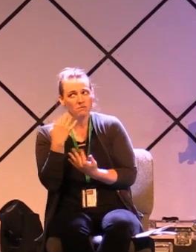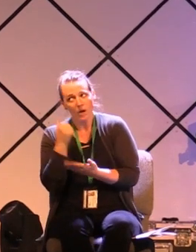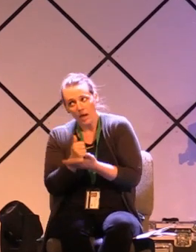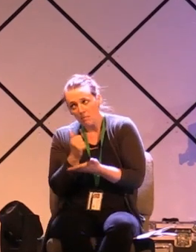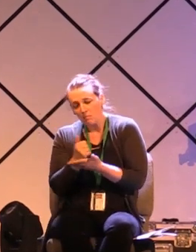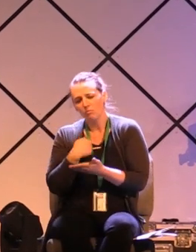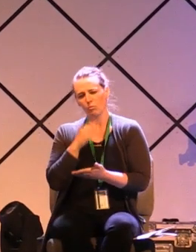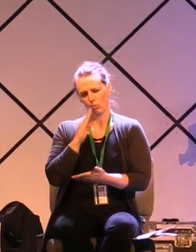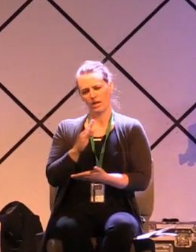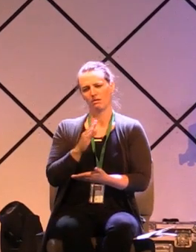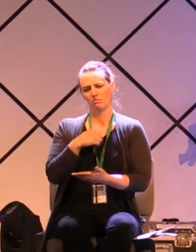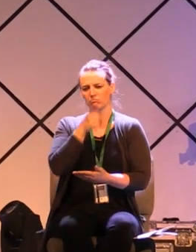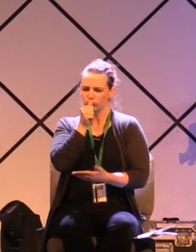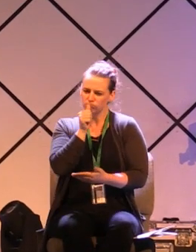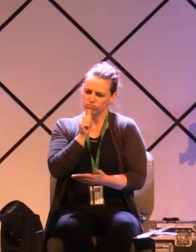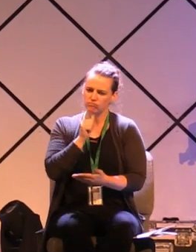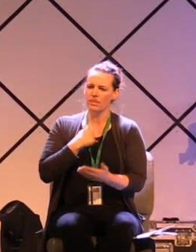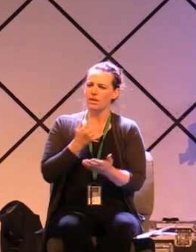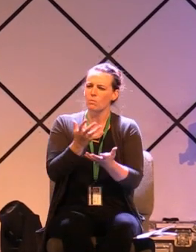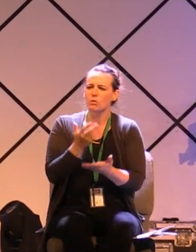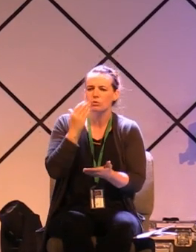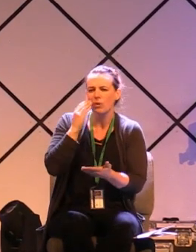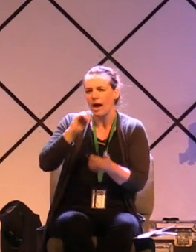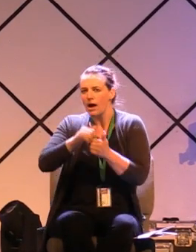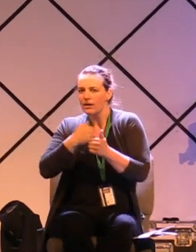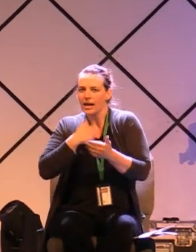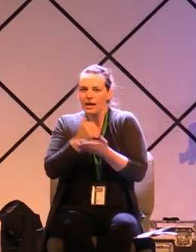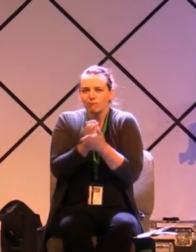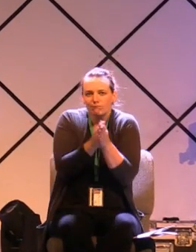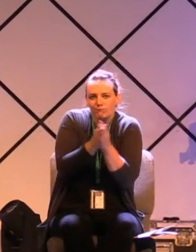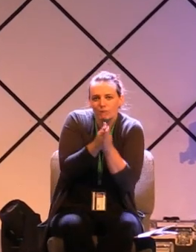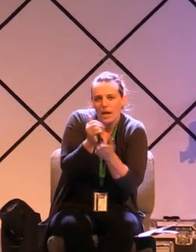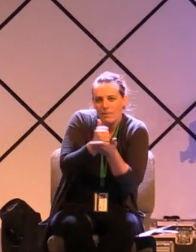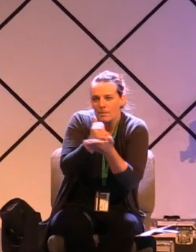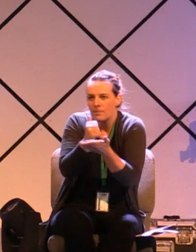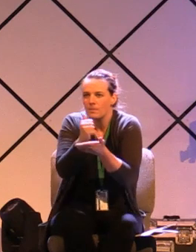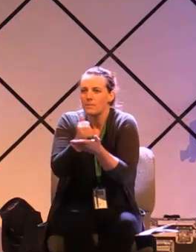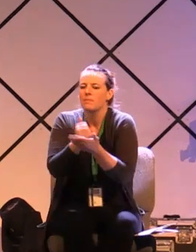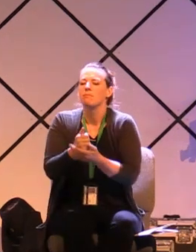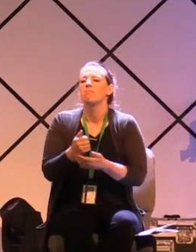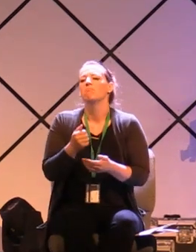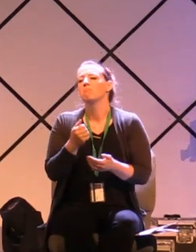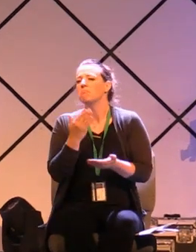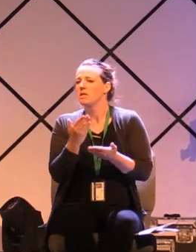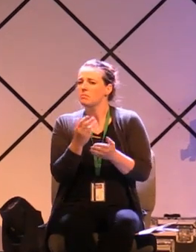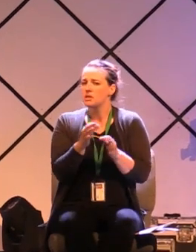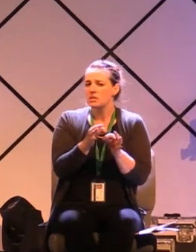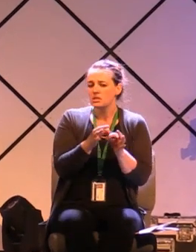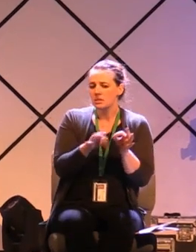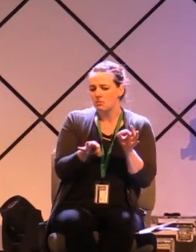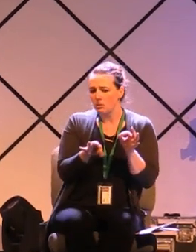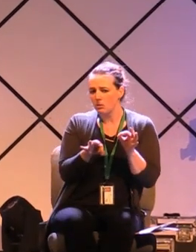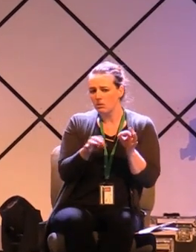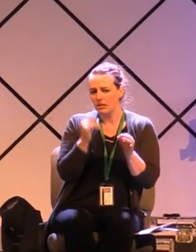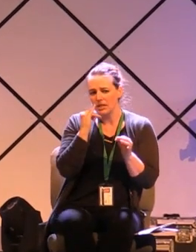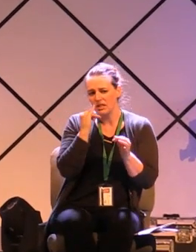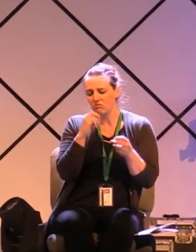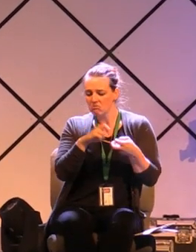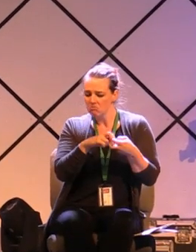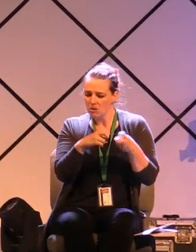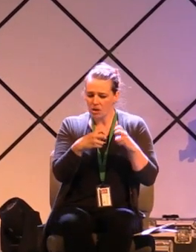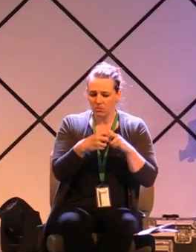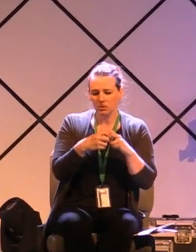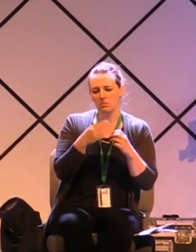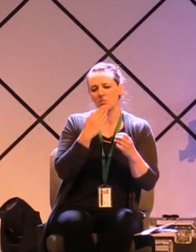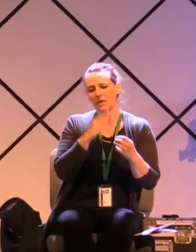graduate, to let them know how they can help next. This could be as simple as comforting their puppy raiser when they have had a